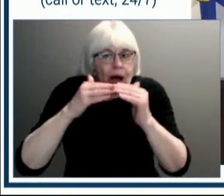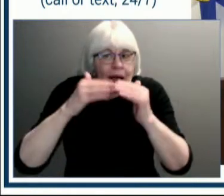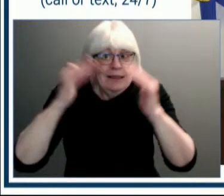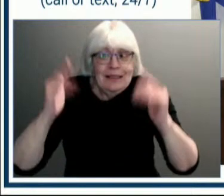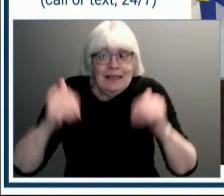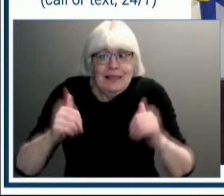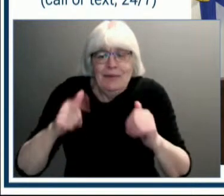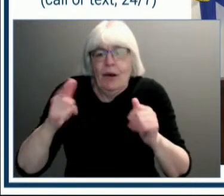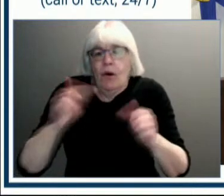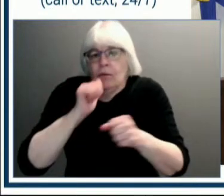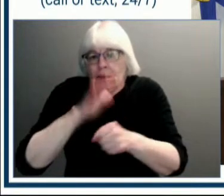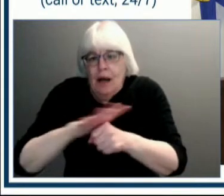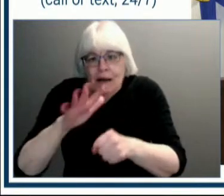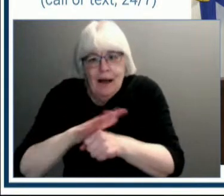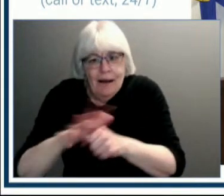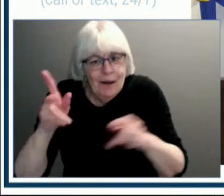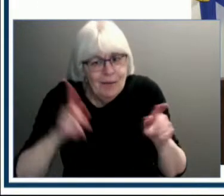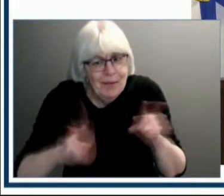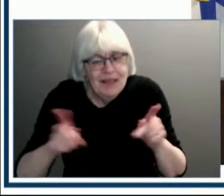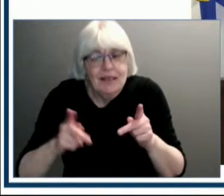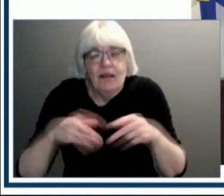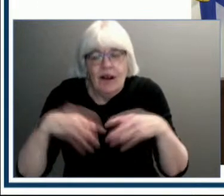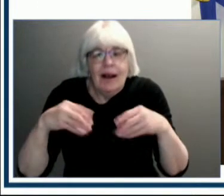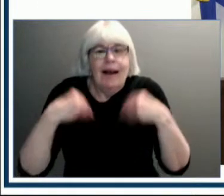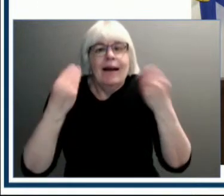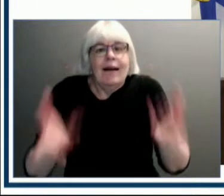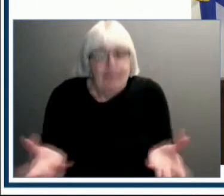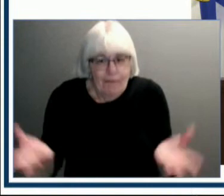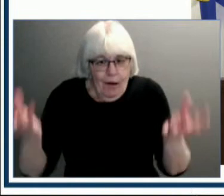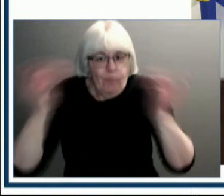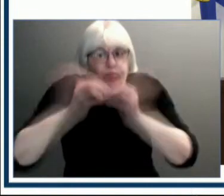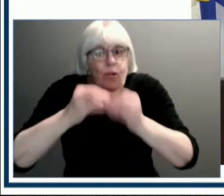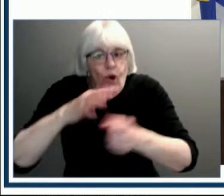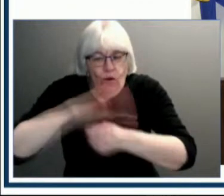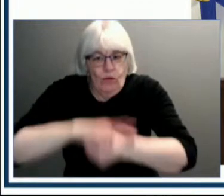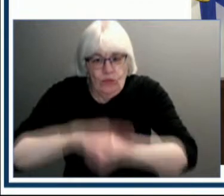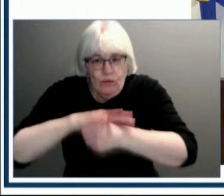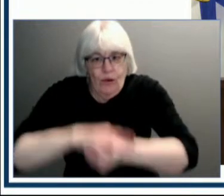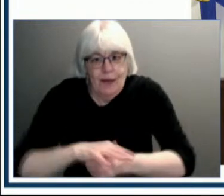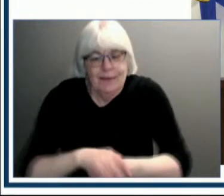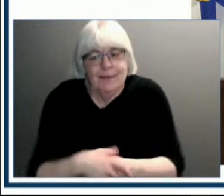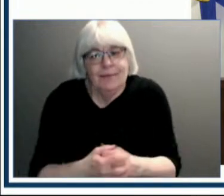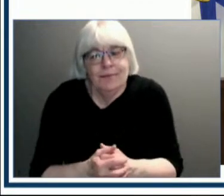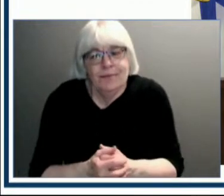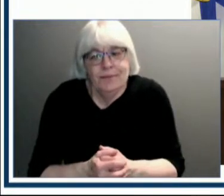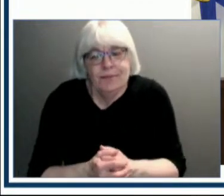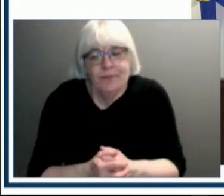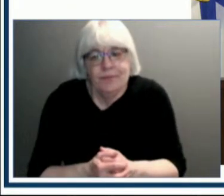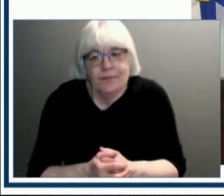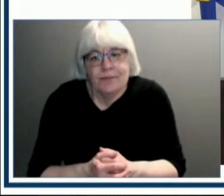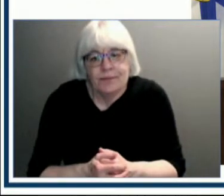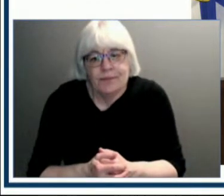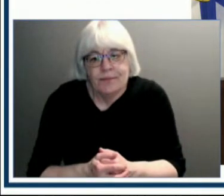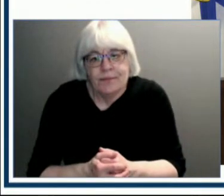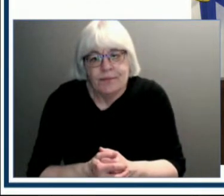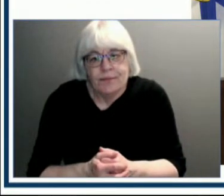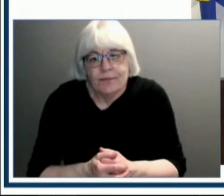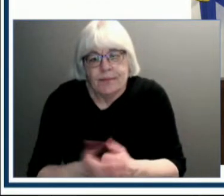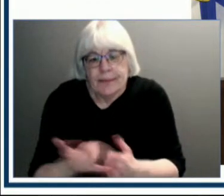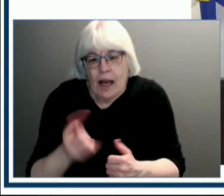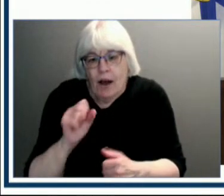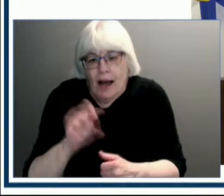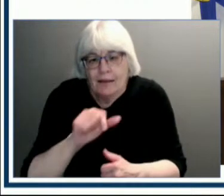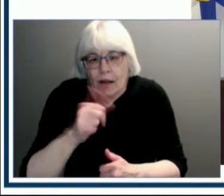Go ahead, Tim, with your follow-up question. Yeah, so this, just earlier in this briefing, the Premier said that the average